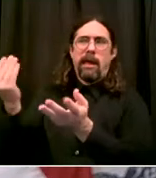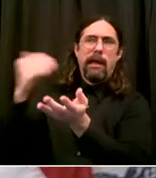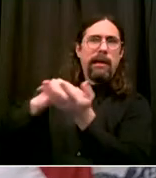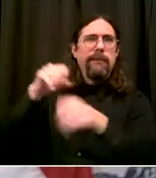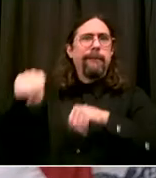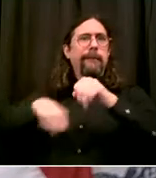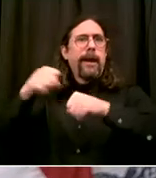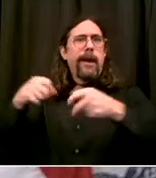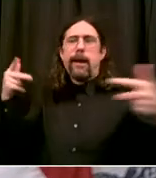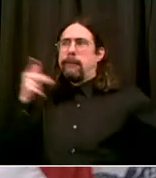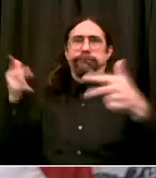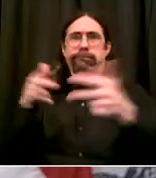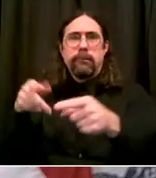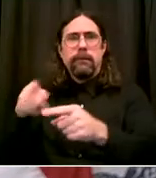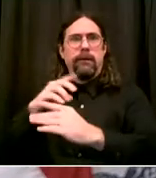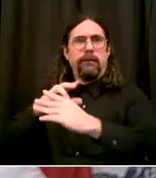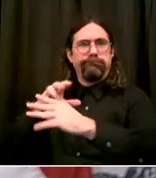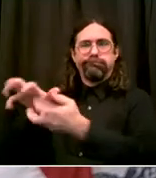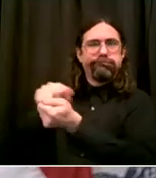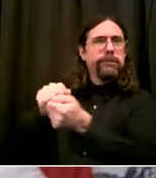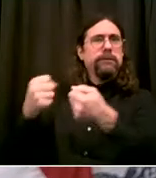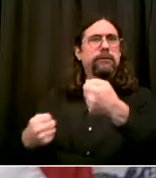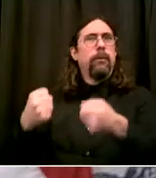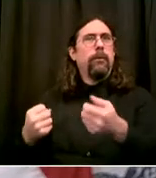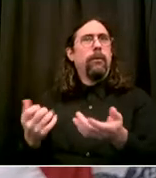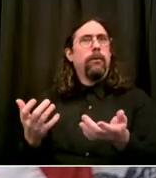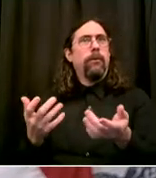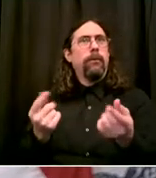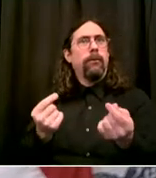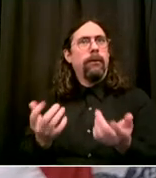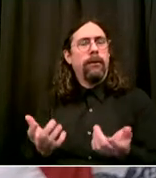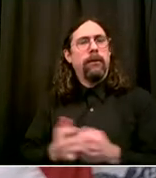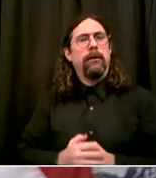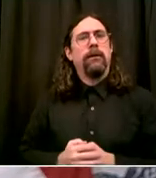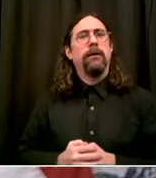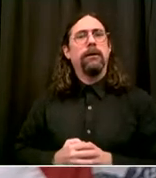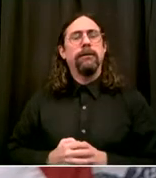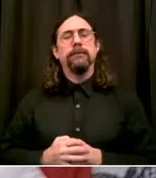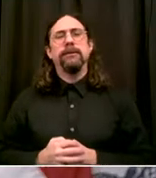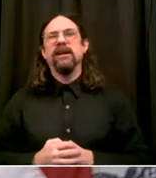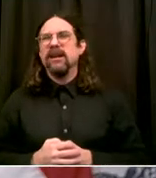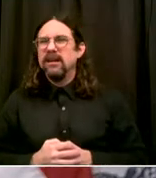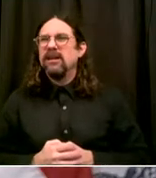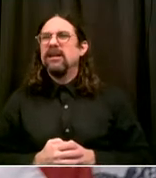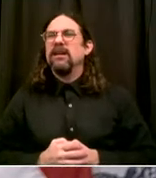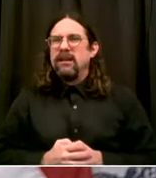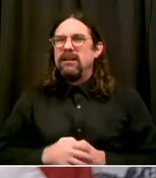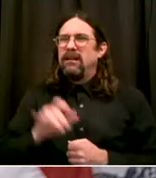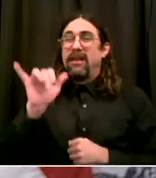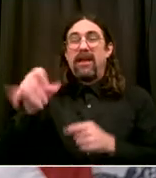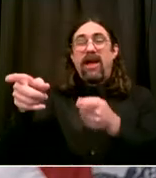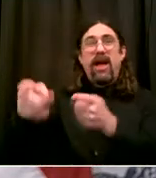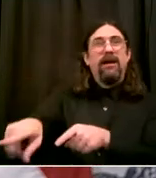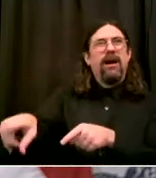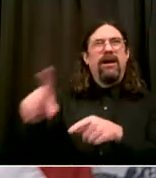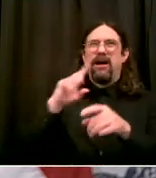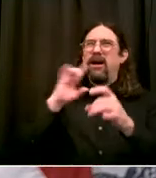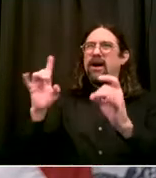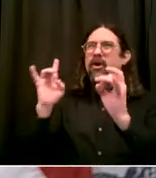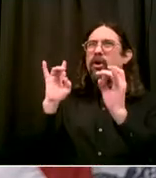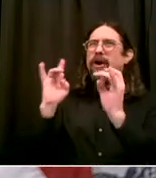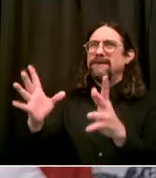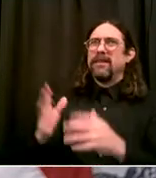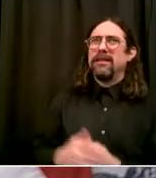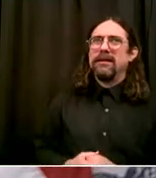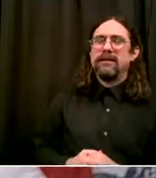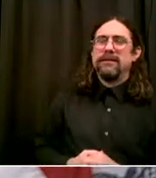The others will be. Look, we got to teach our young people better all the time. It's incumbent